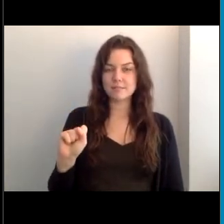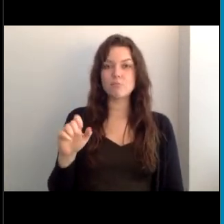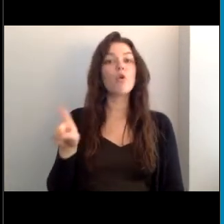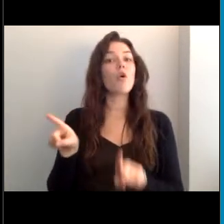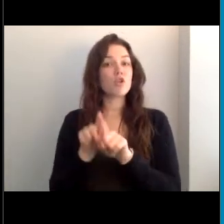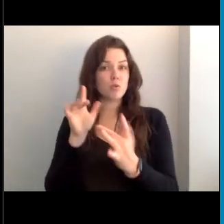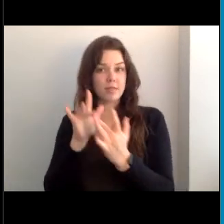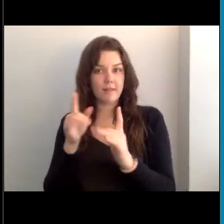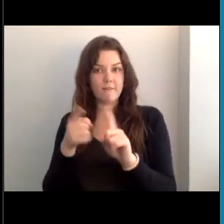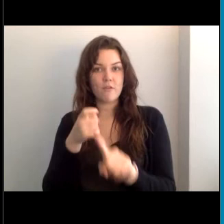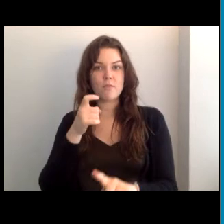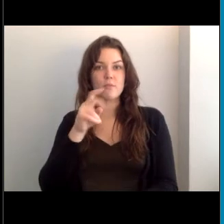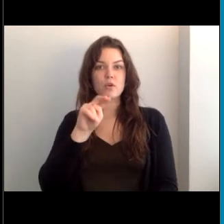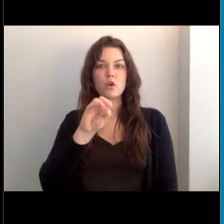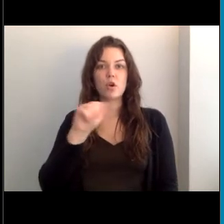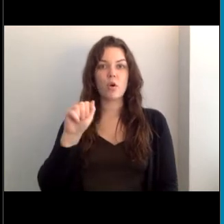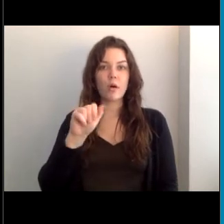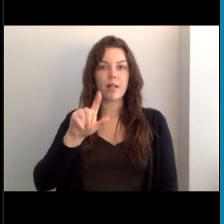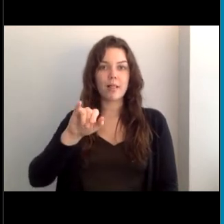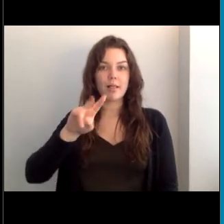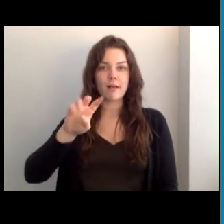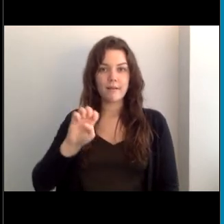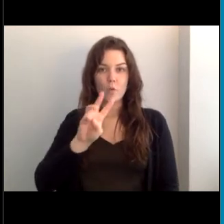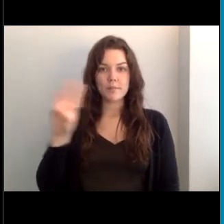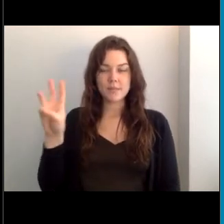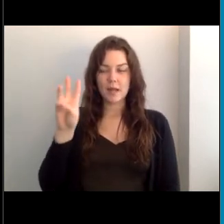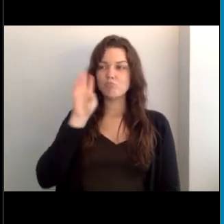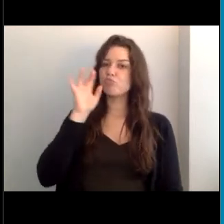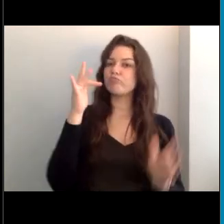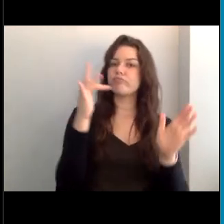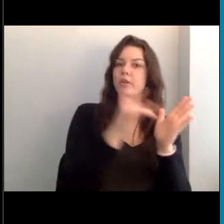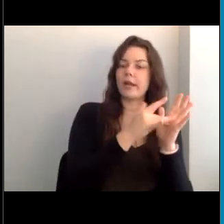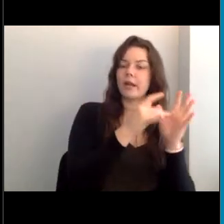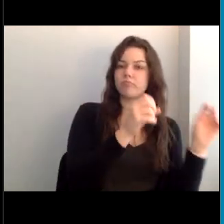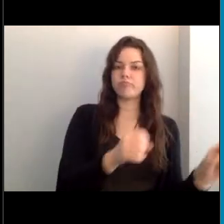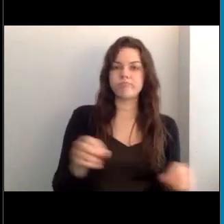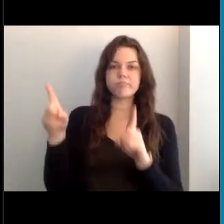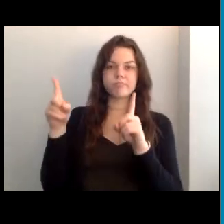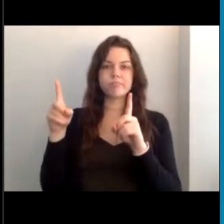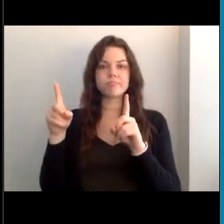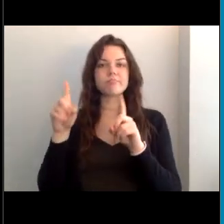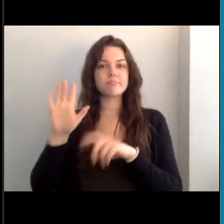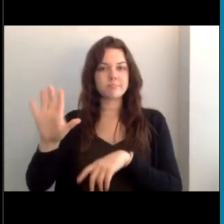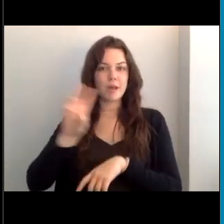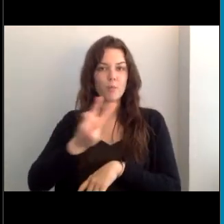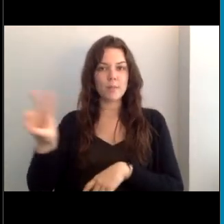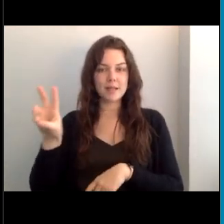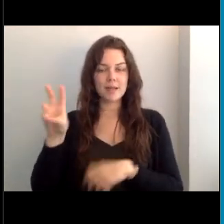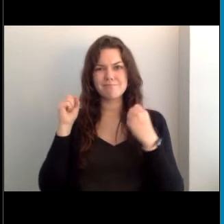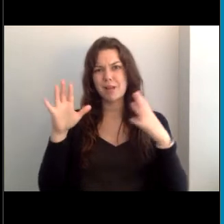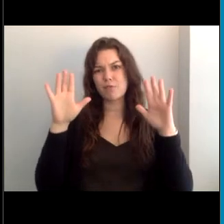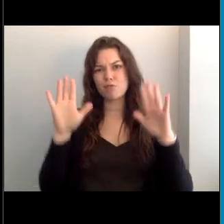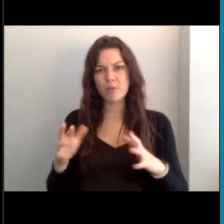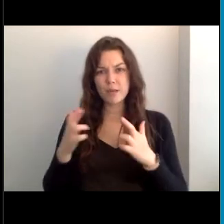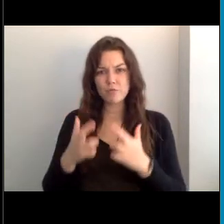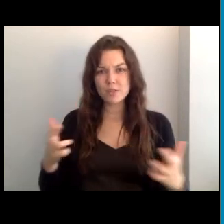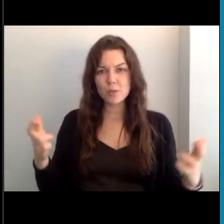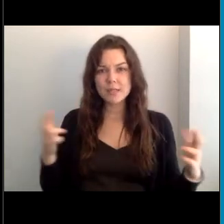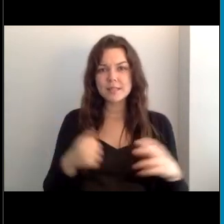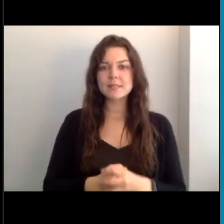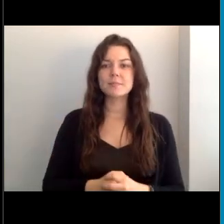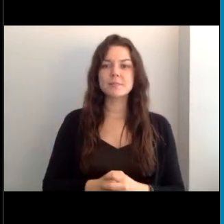you want, you can just go click on the name there and it will take you to their site. Lots of great resources. The